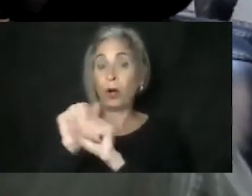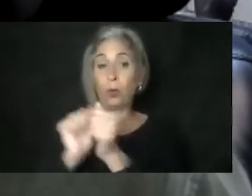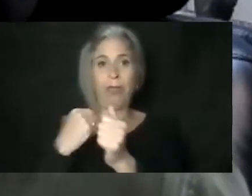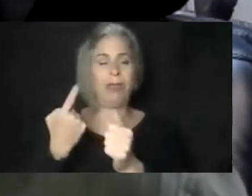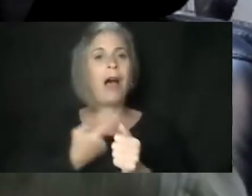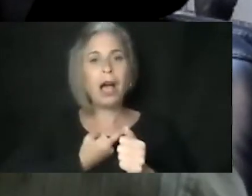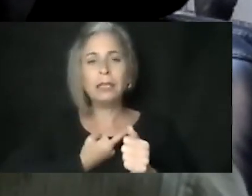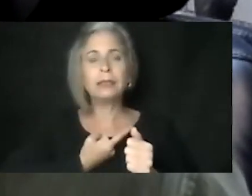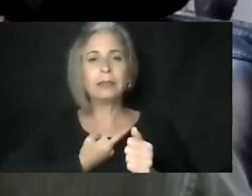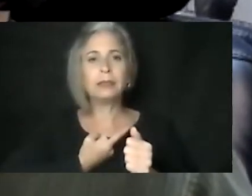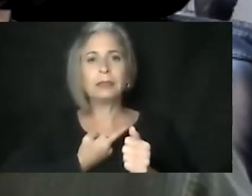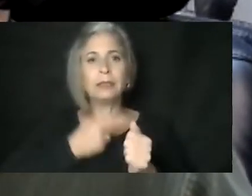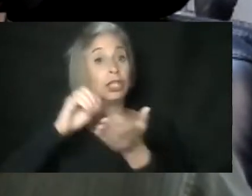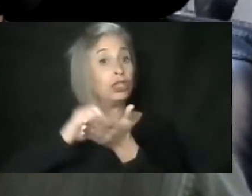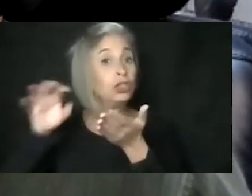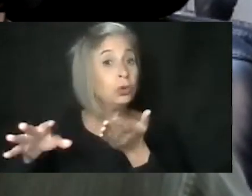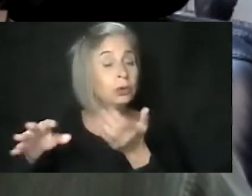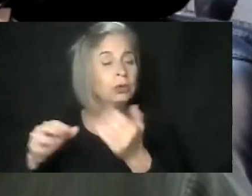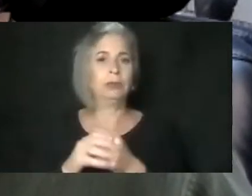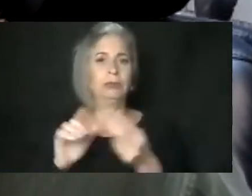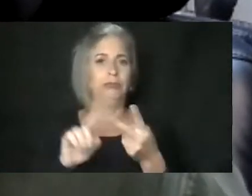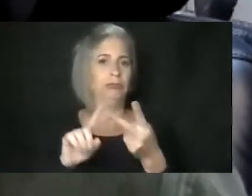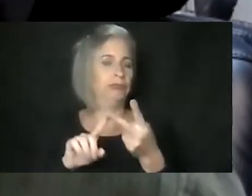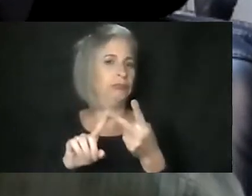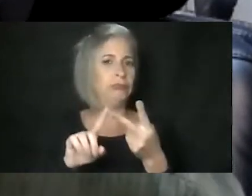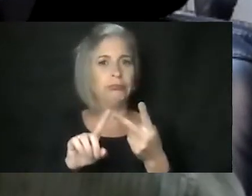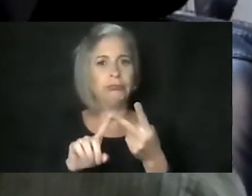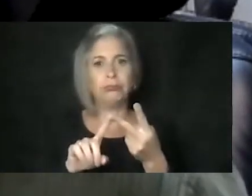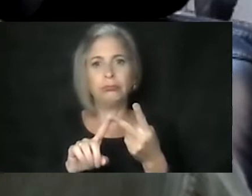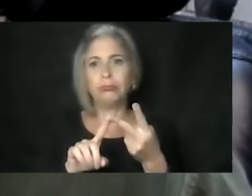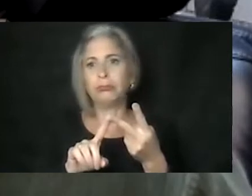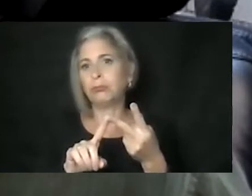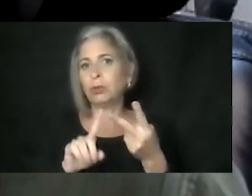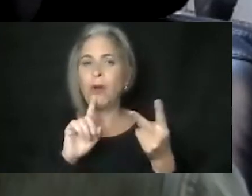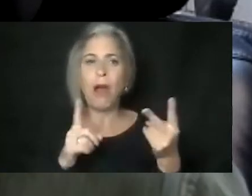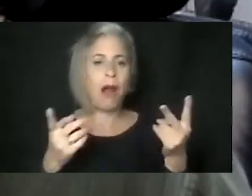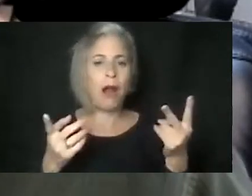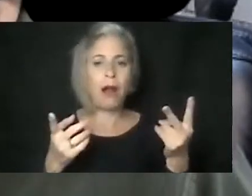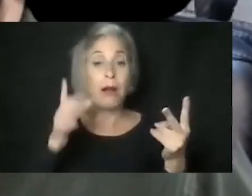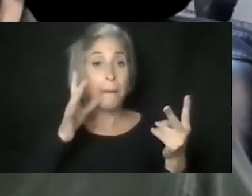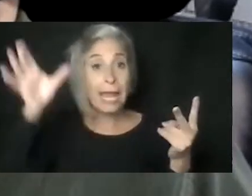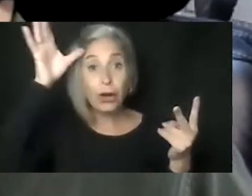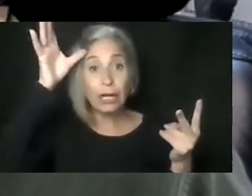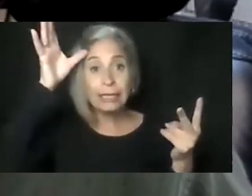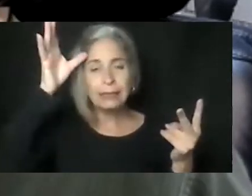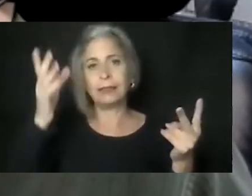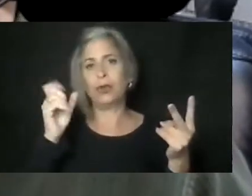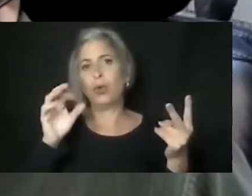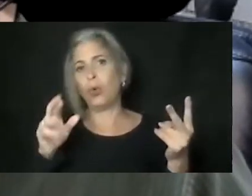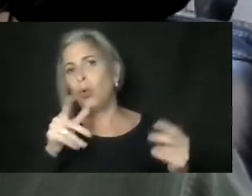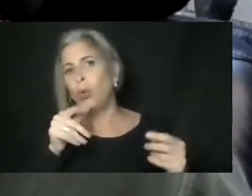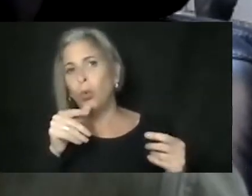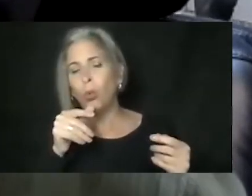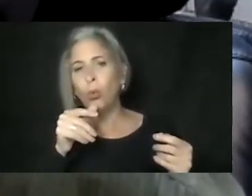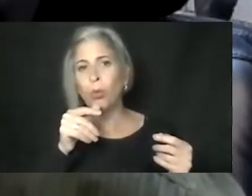are students. We've got folks who work with us who are parents. We've got folks who work with